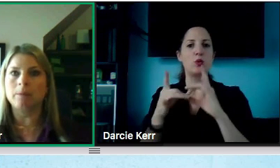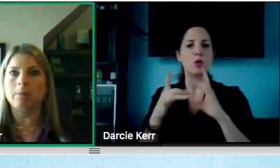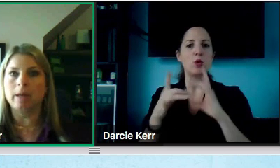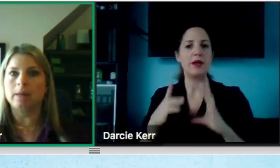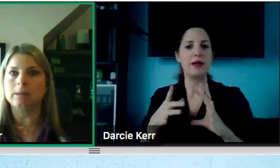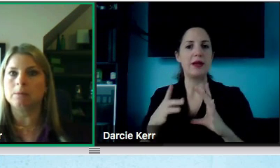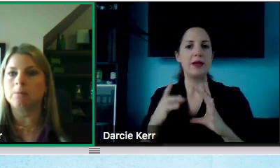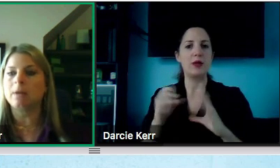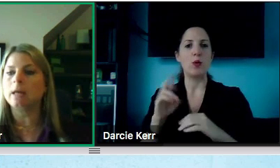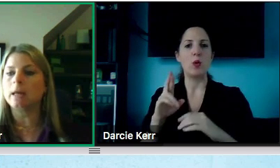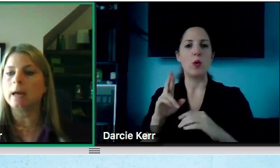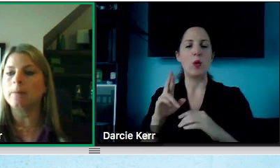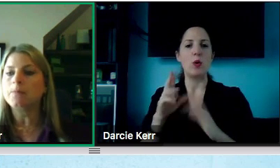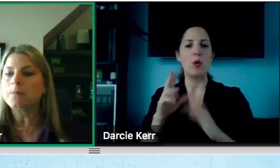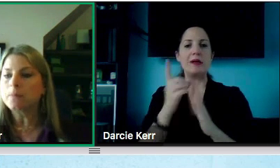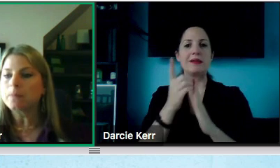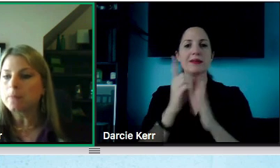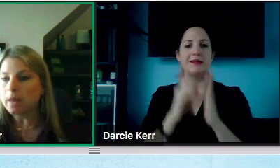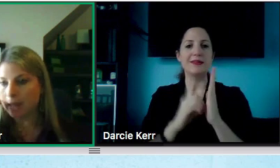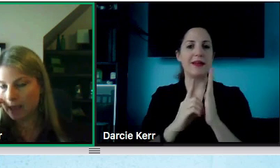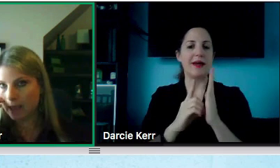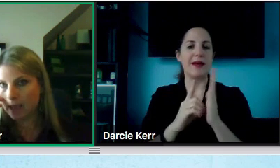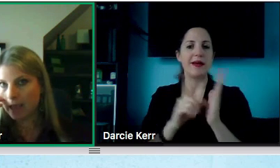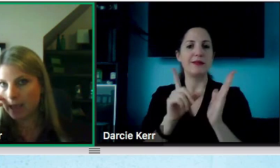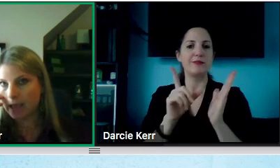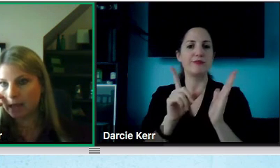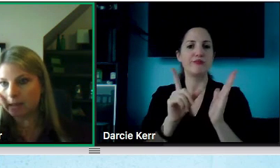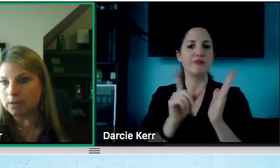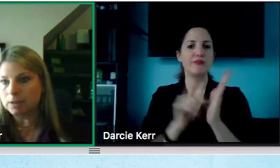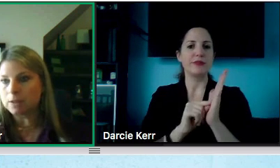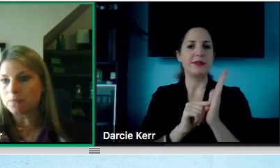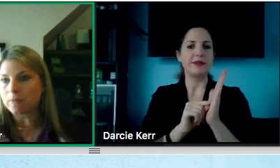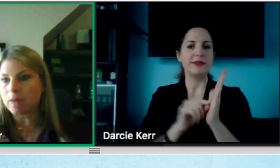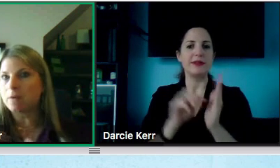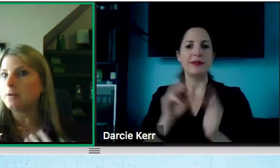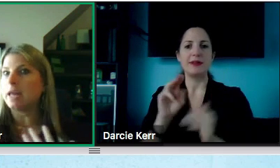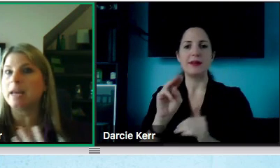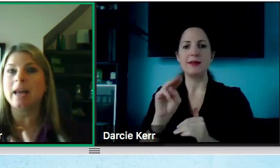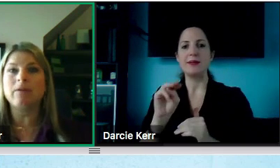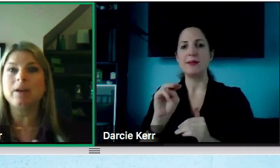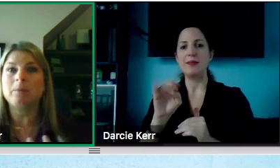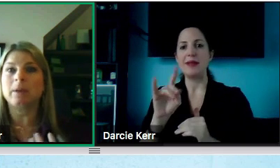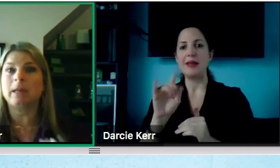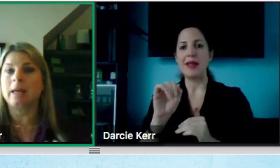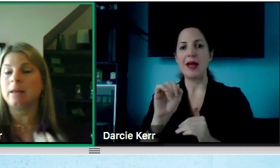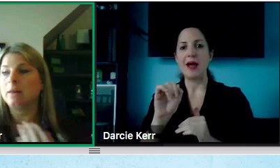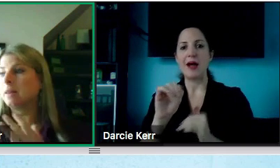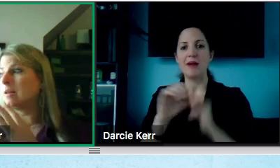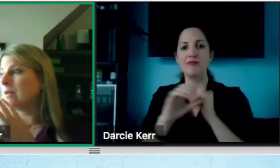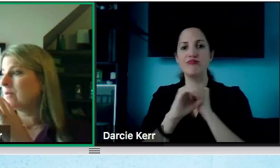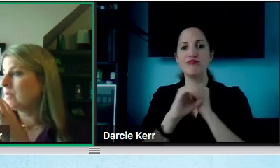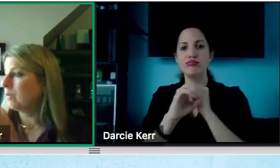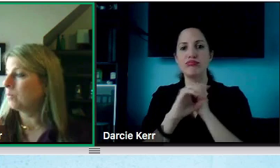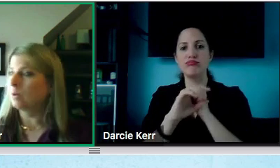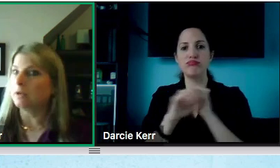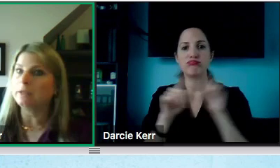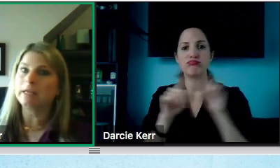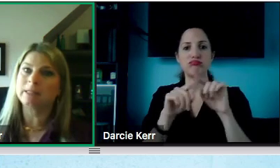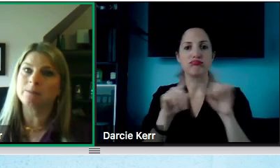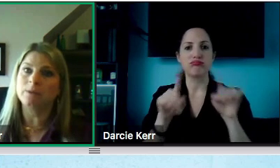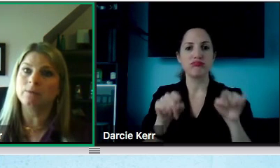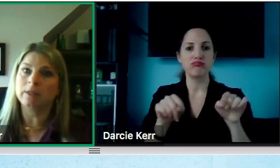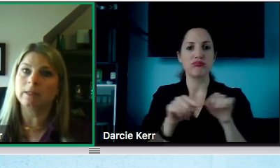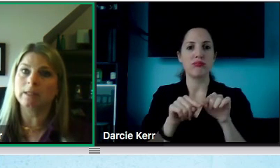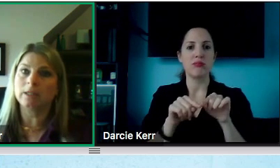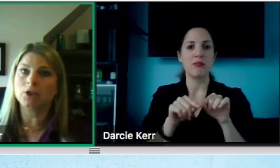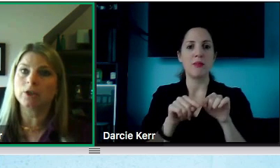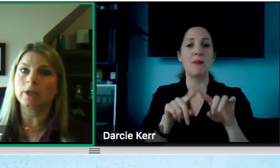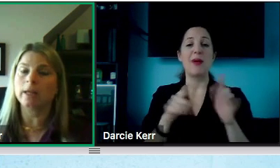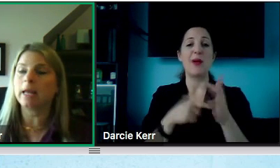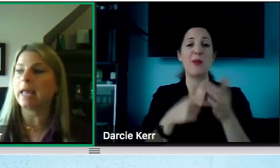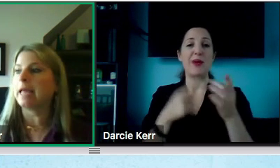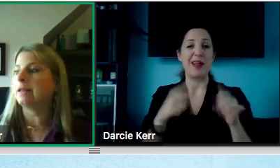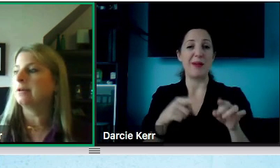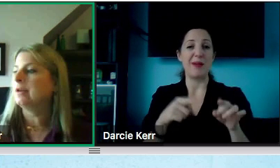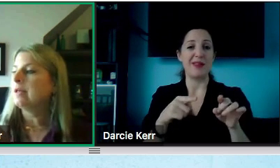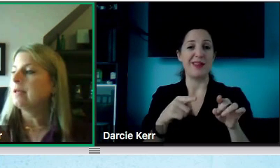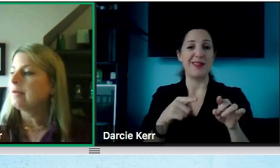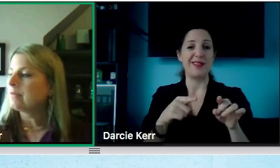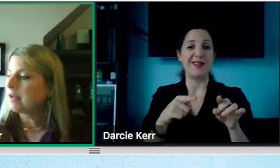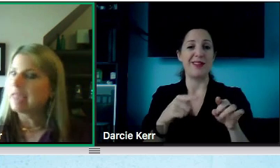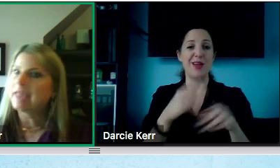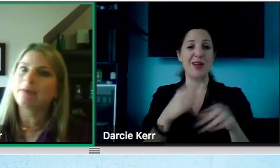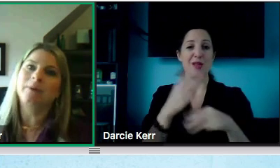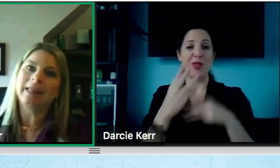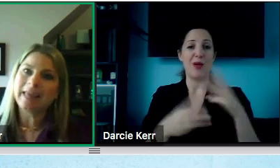designing print-based media. And inevitably, the world has moved to the digital,